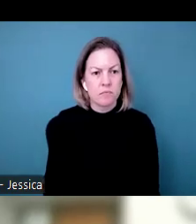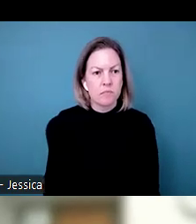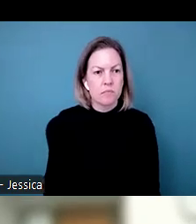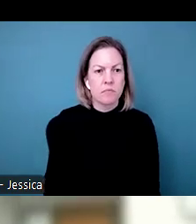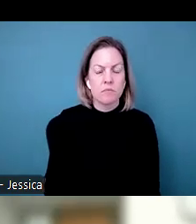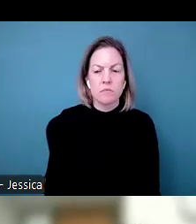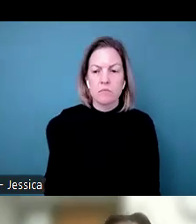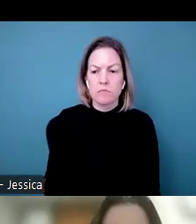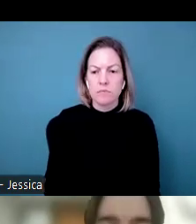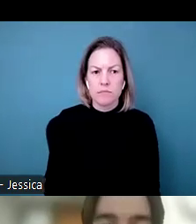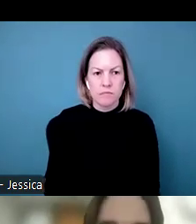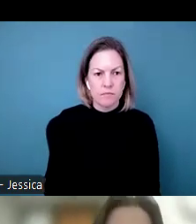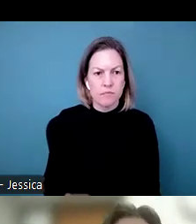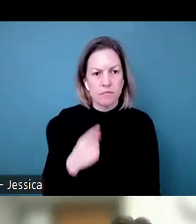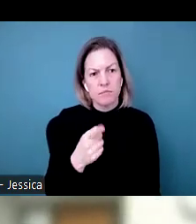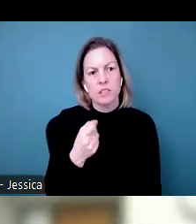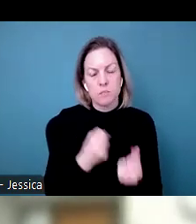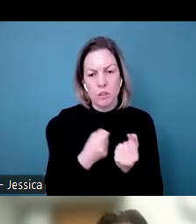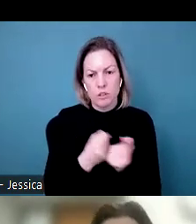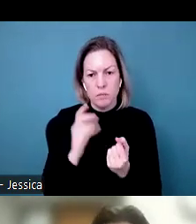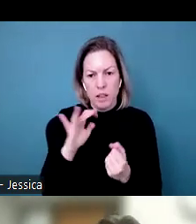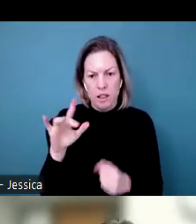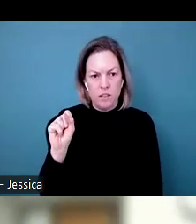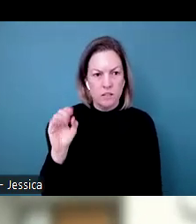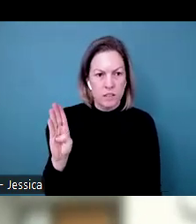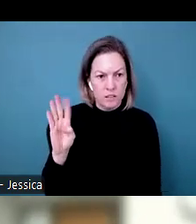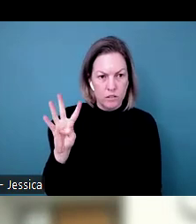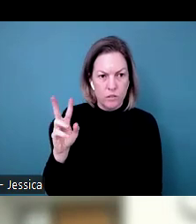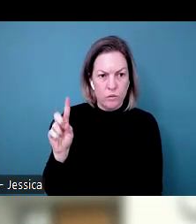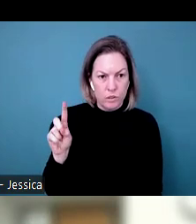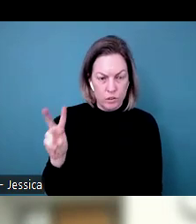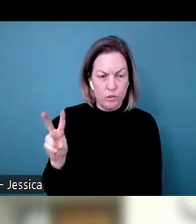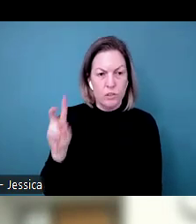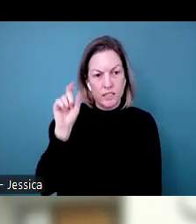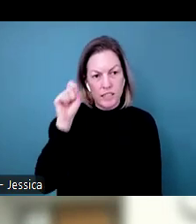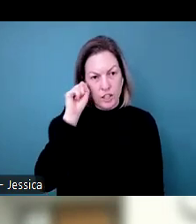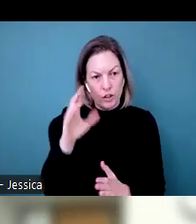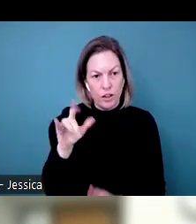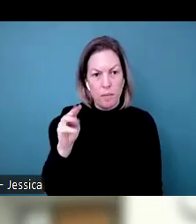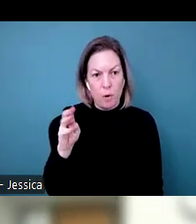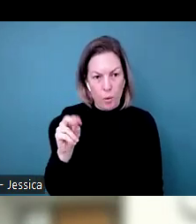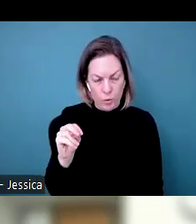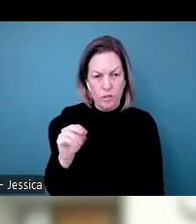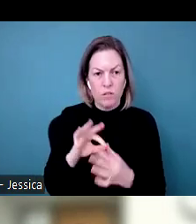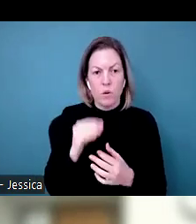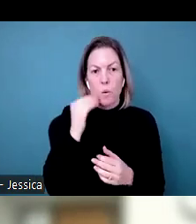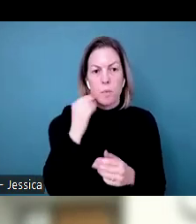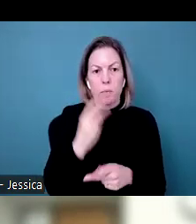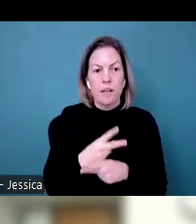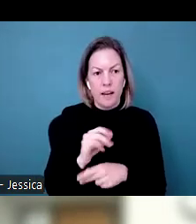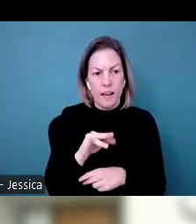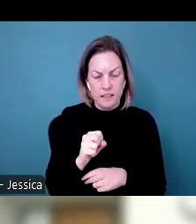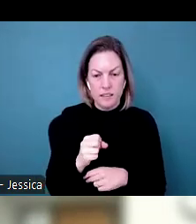So this is our sponsored bill. It's SB 412 by Senator Lamone dealing with home care aides. So it builds upon